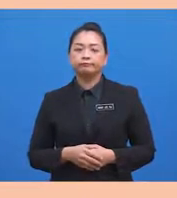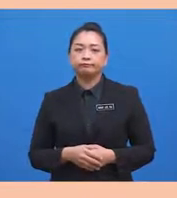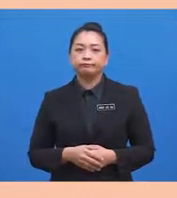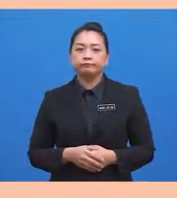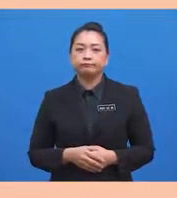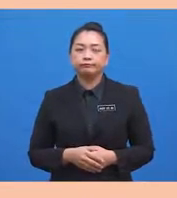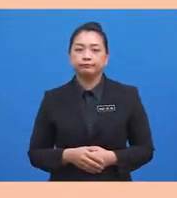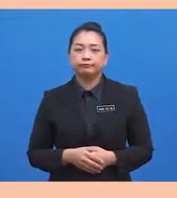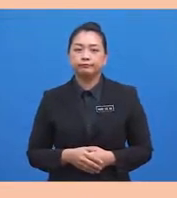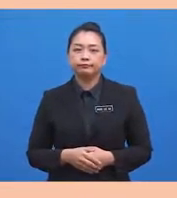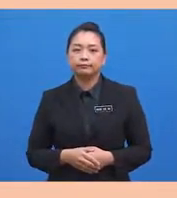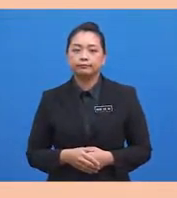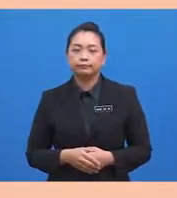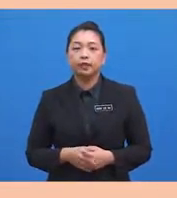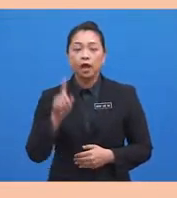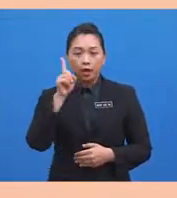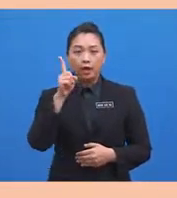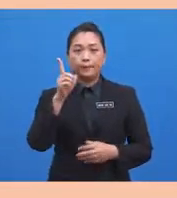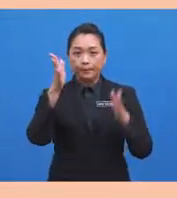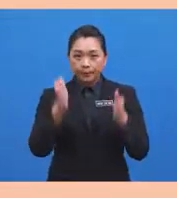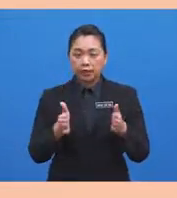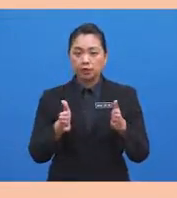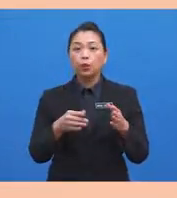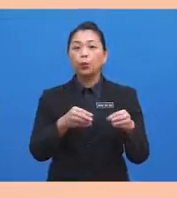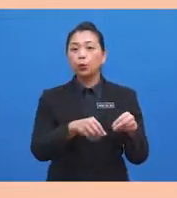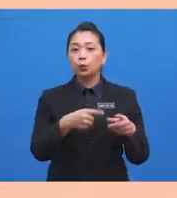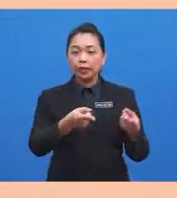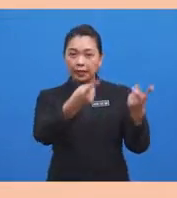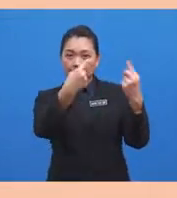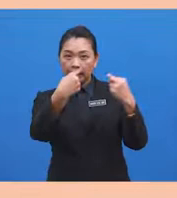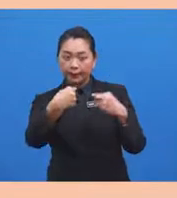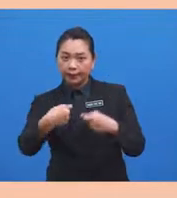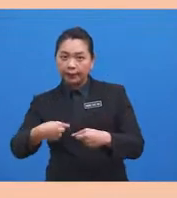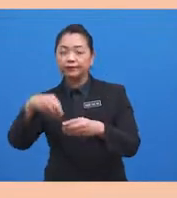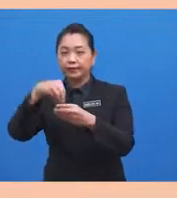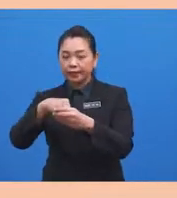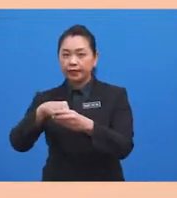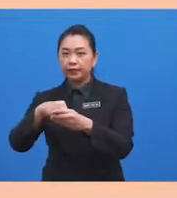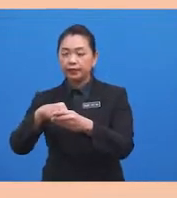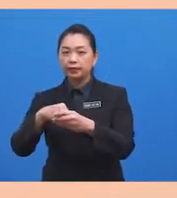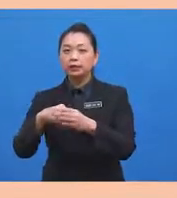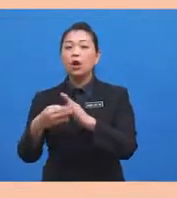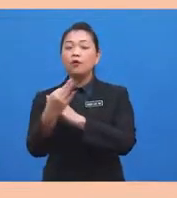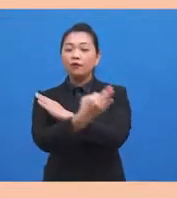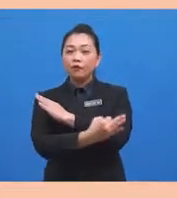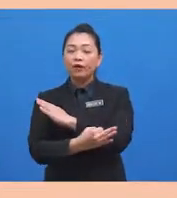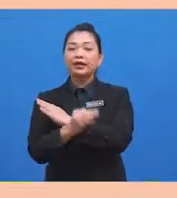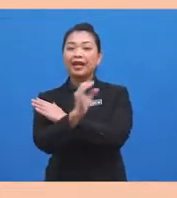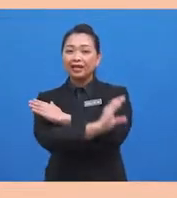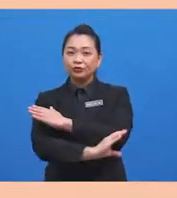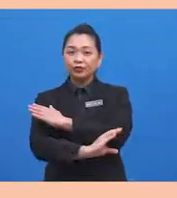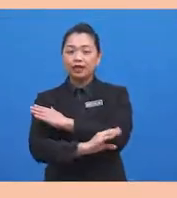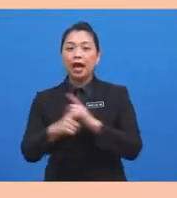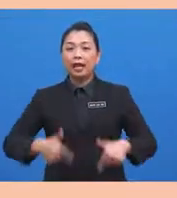word immigrant. A person who comes to live permanently in a foreign country. Someone who goes and lives in